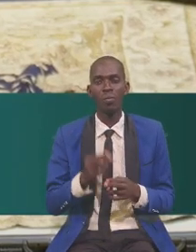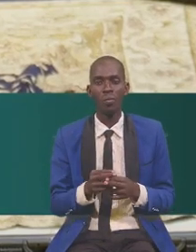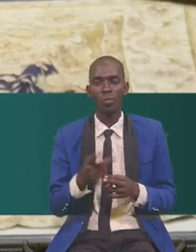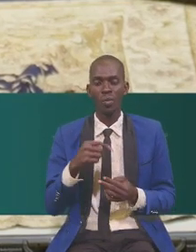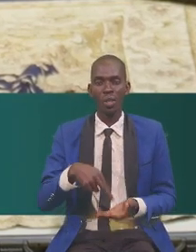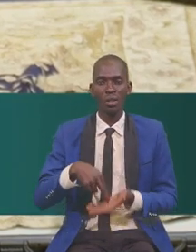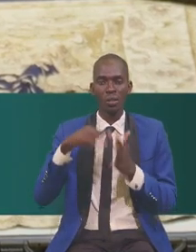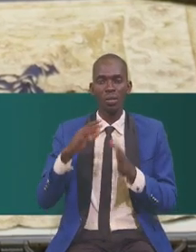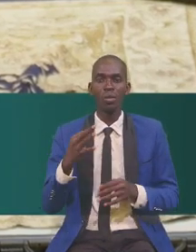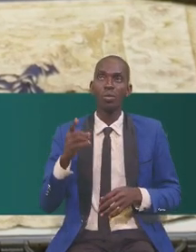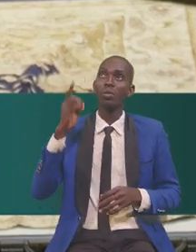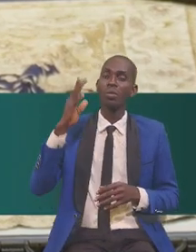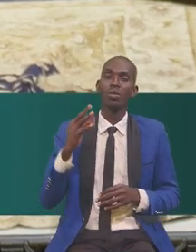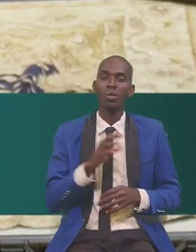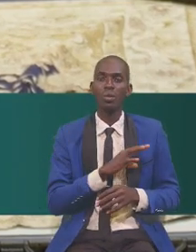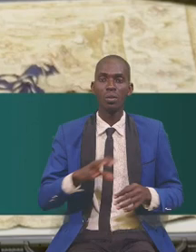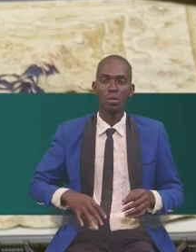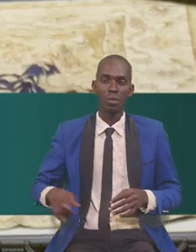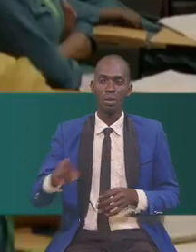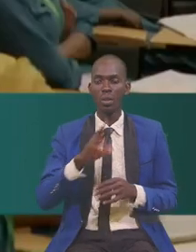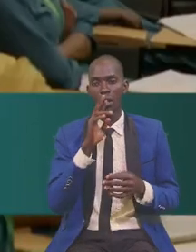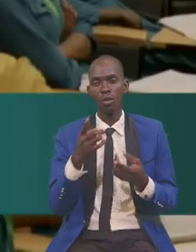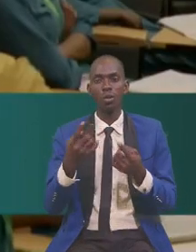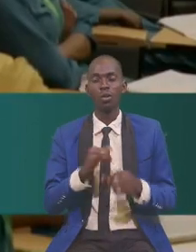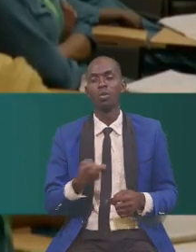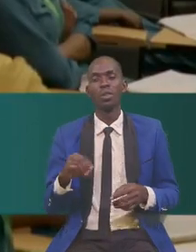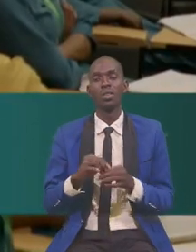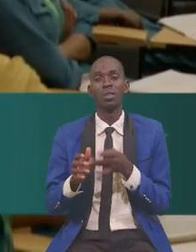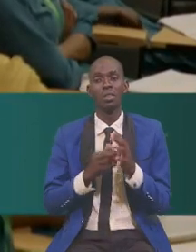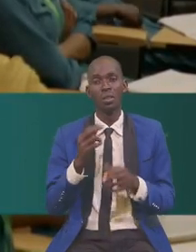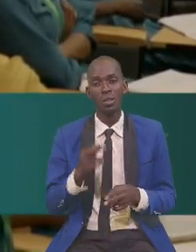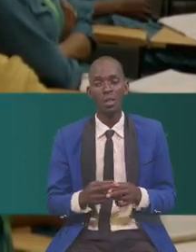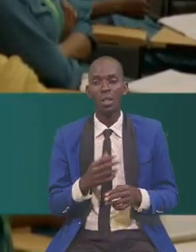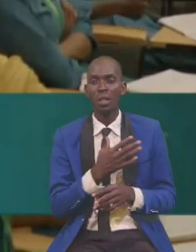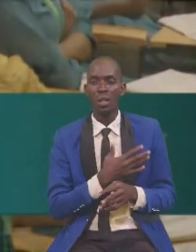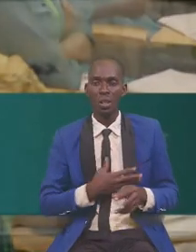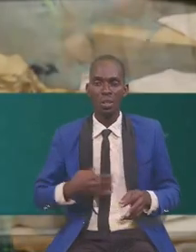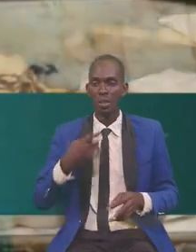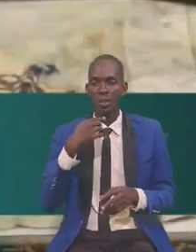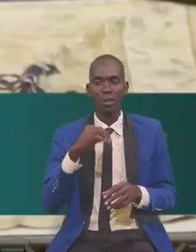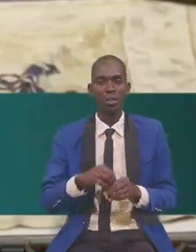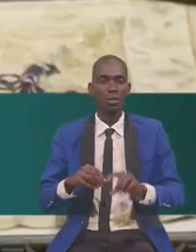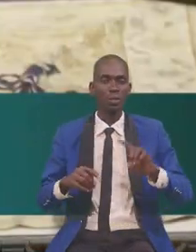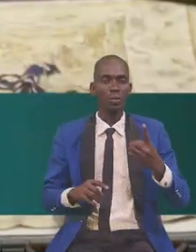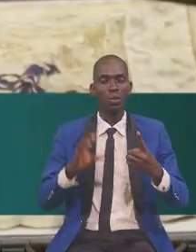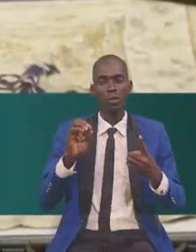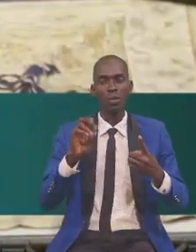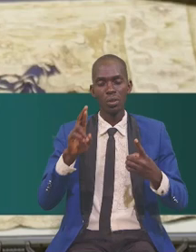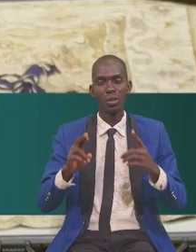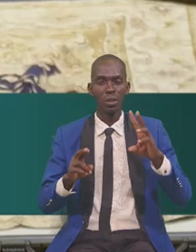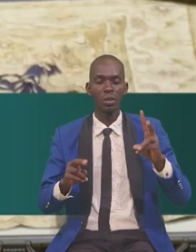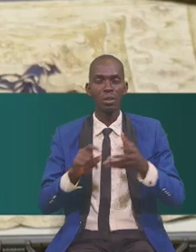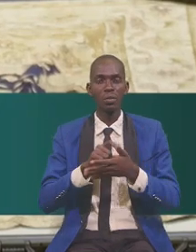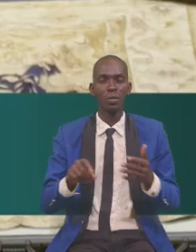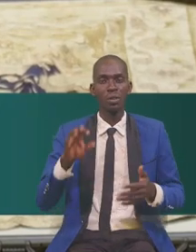ambassadors of God, of Christ, they are coming. Amen. And it says in 1 Corinthians chapter 16, verse